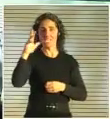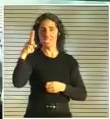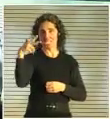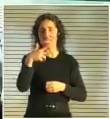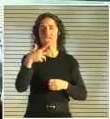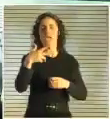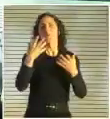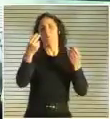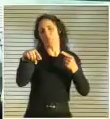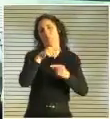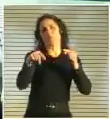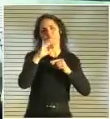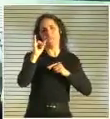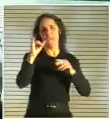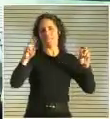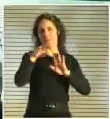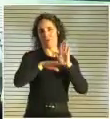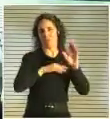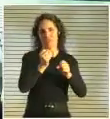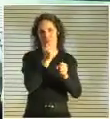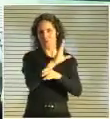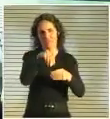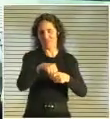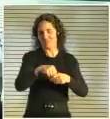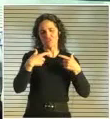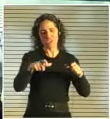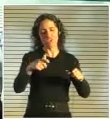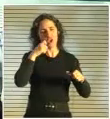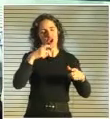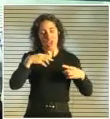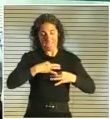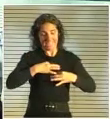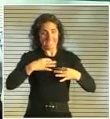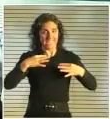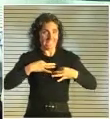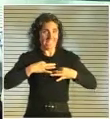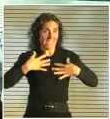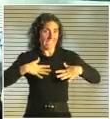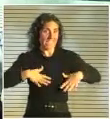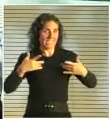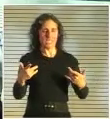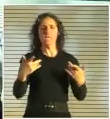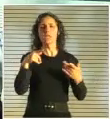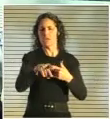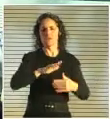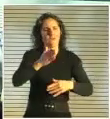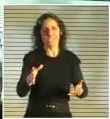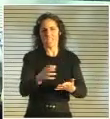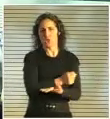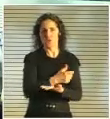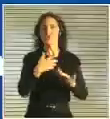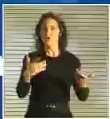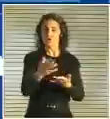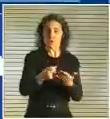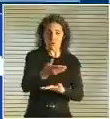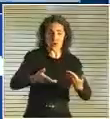issue that everyone is struggling with. How can you really collaborate and solve that issue? Developing industry standards. This is not